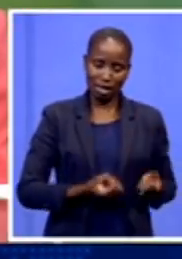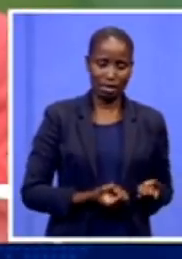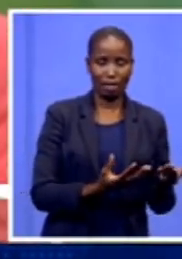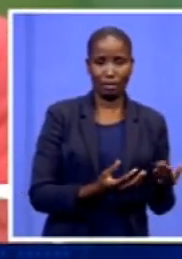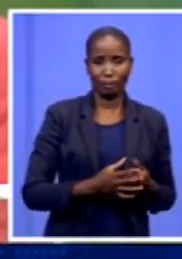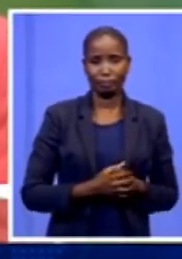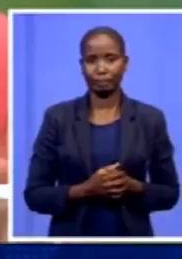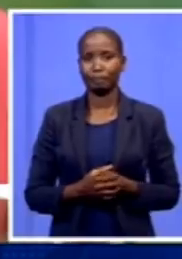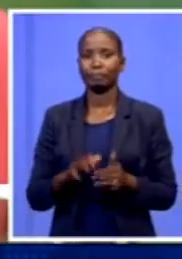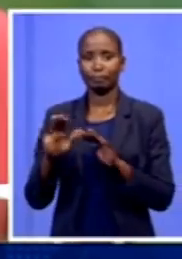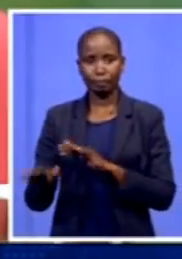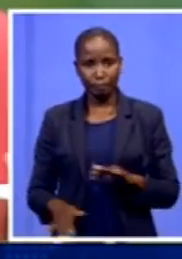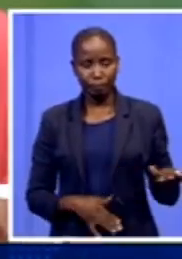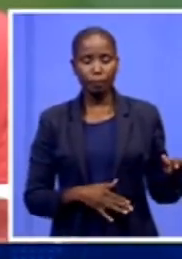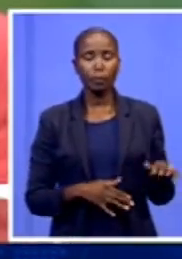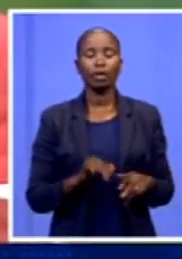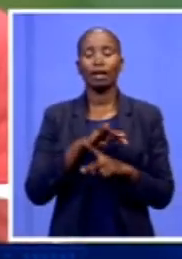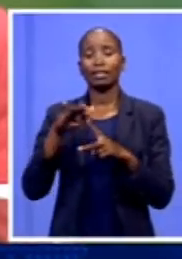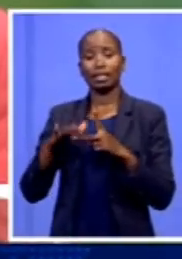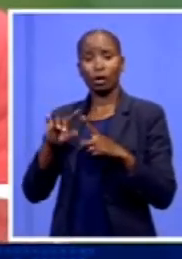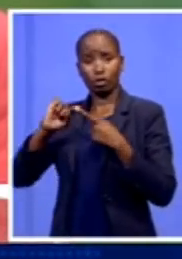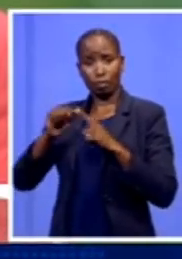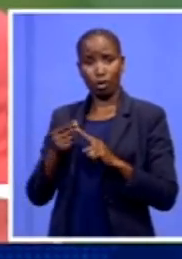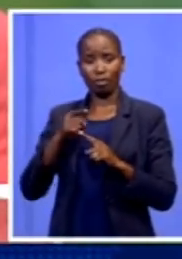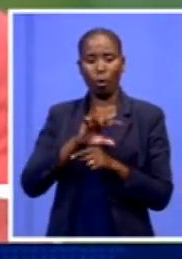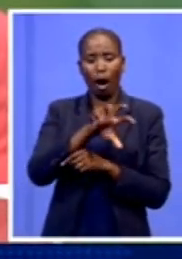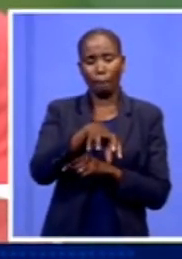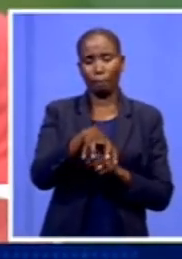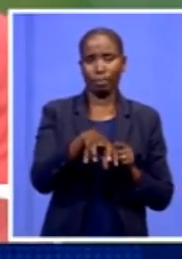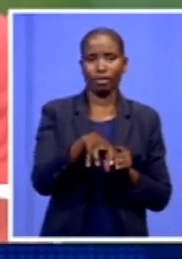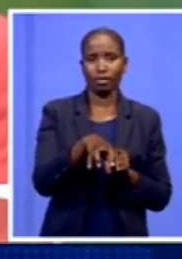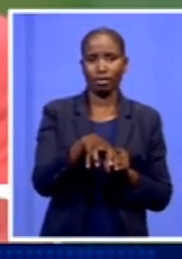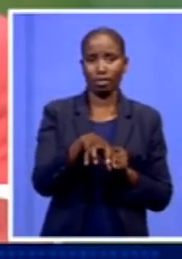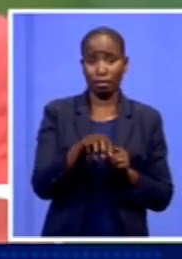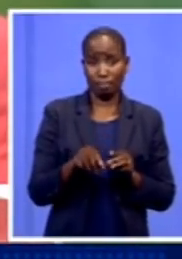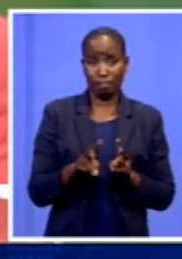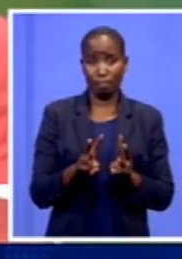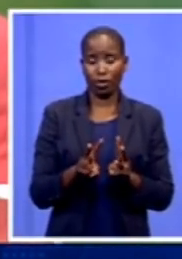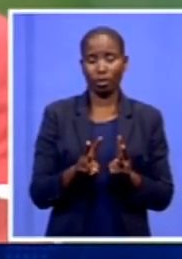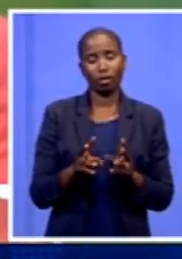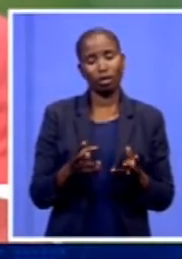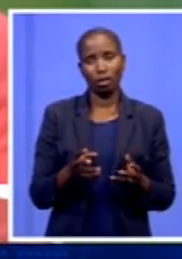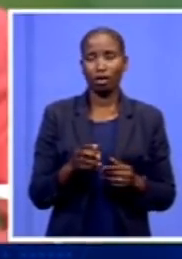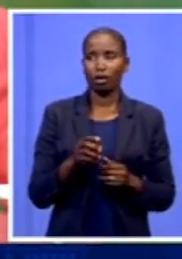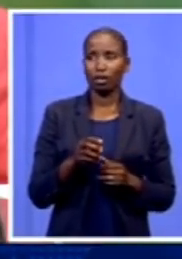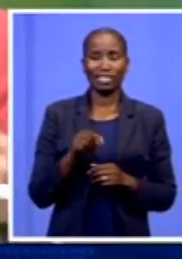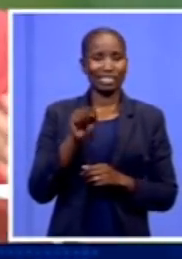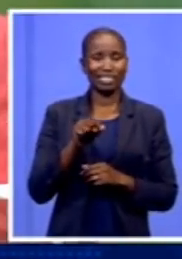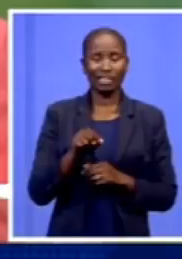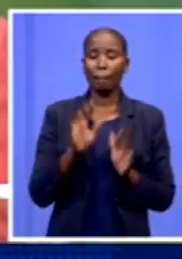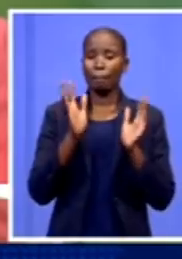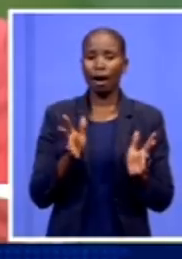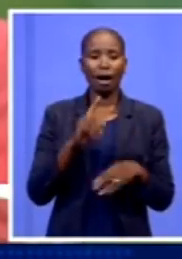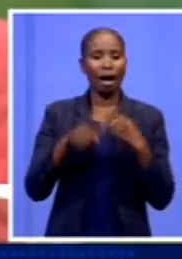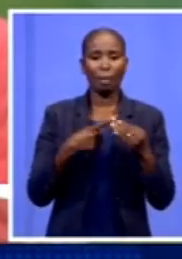this hub and spoke model, that is that it's not only about science, it is a lot